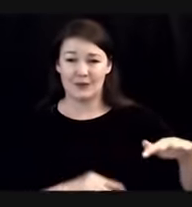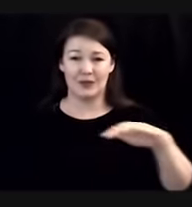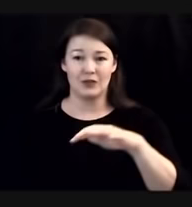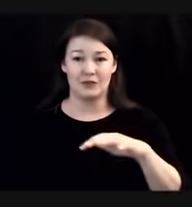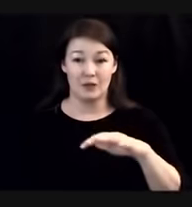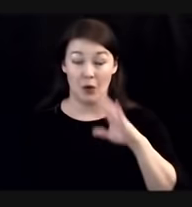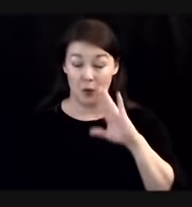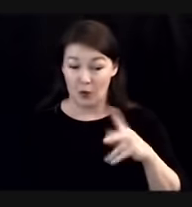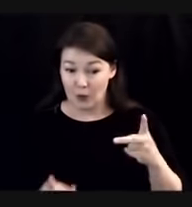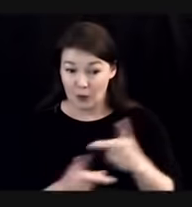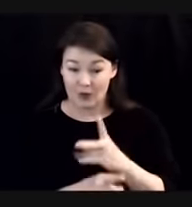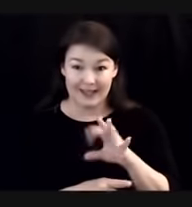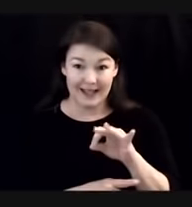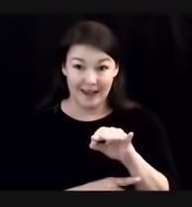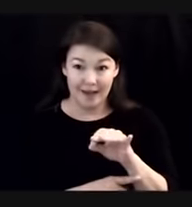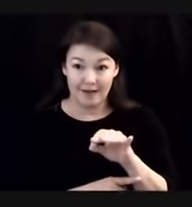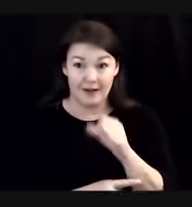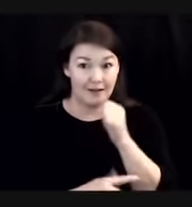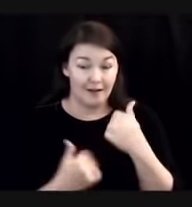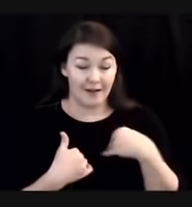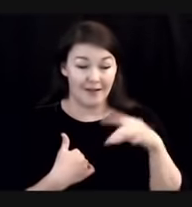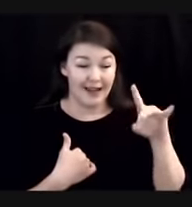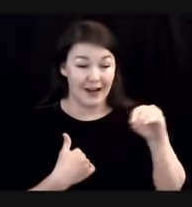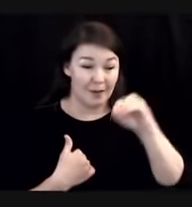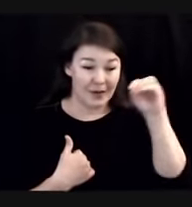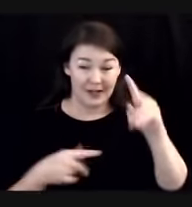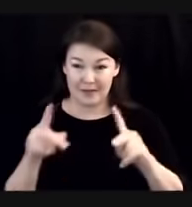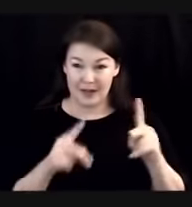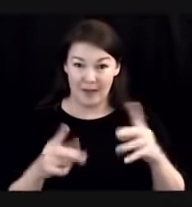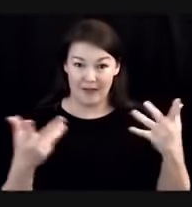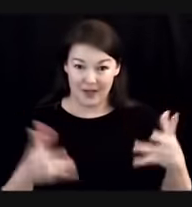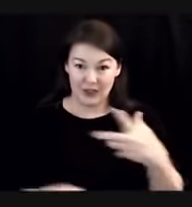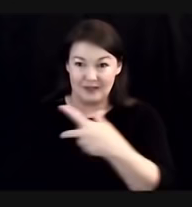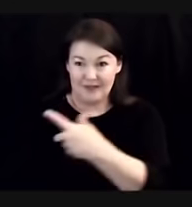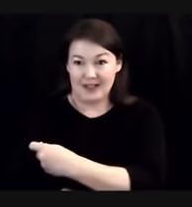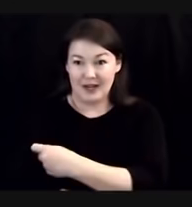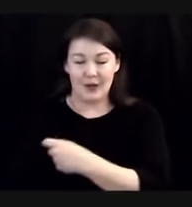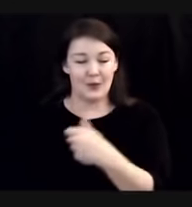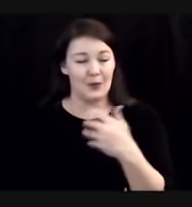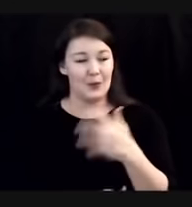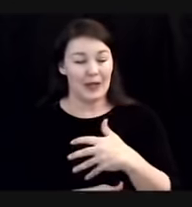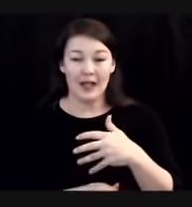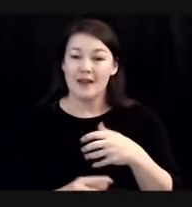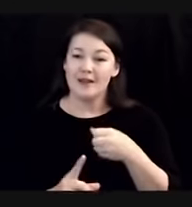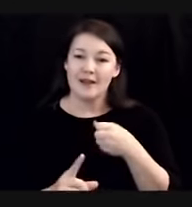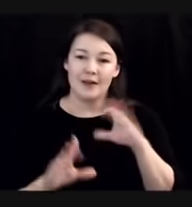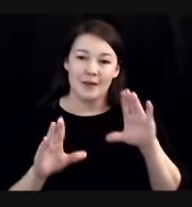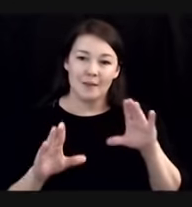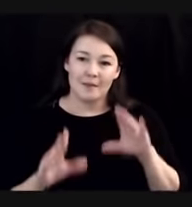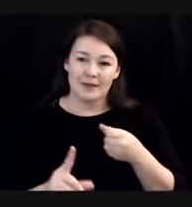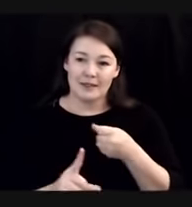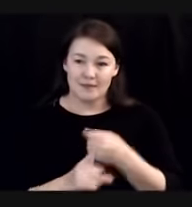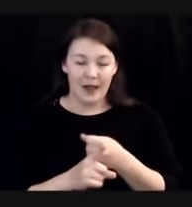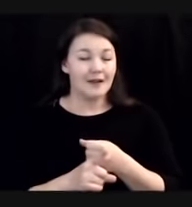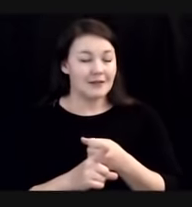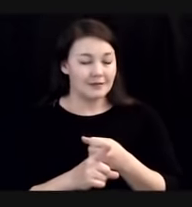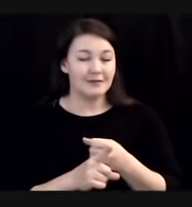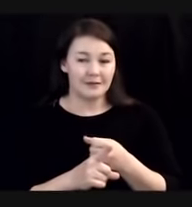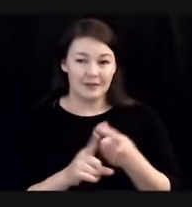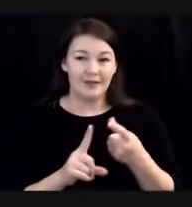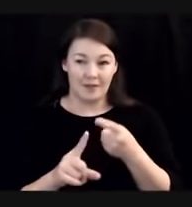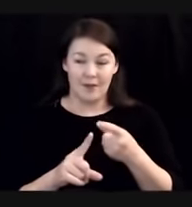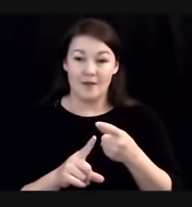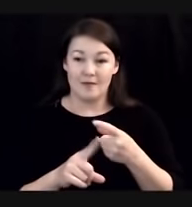be worse if we didn't have 80% vaccinated, and we're going to get into the amazing impact that the vaccination is having